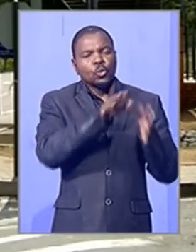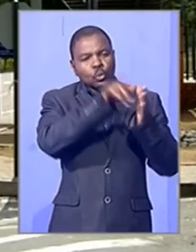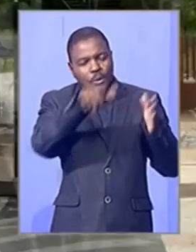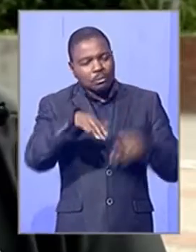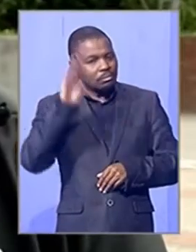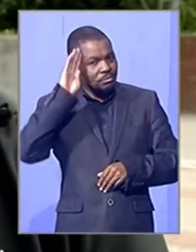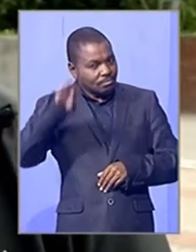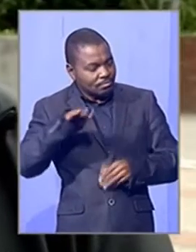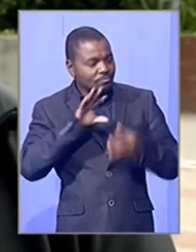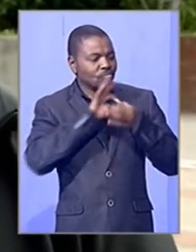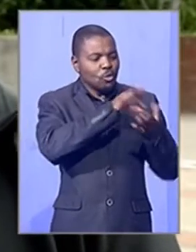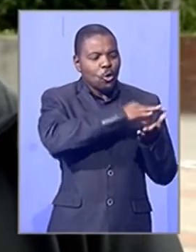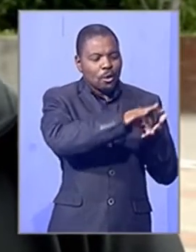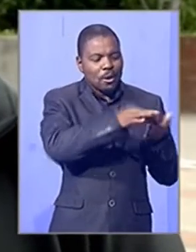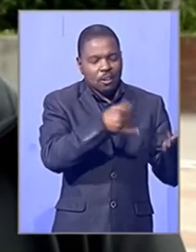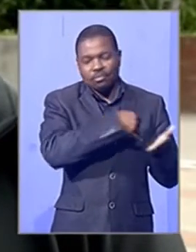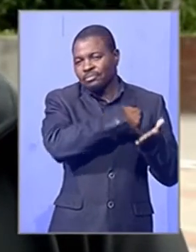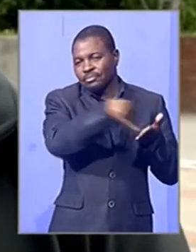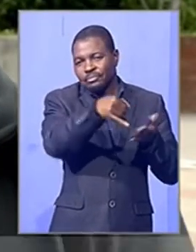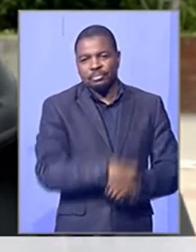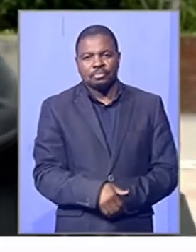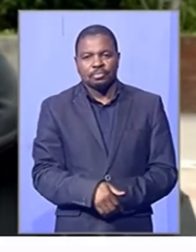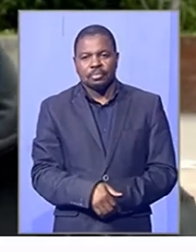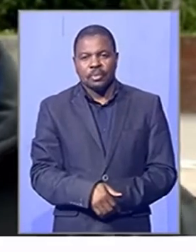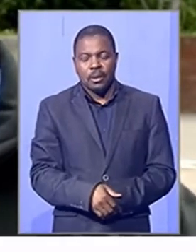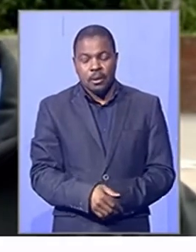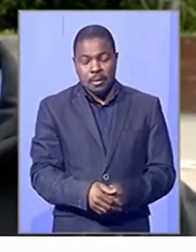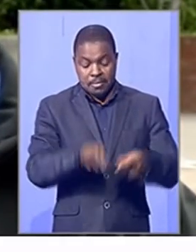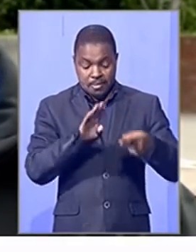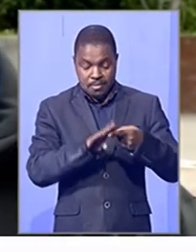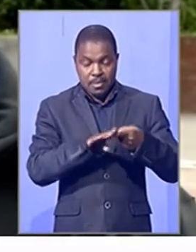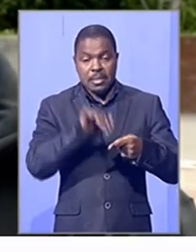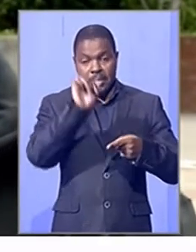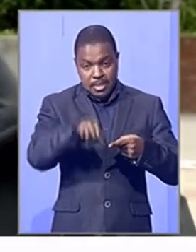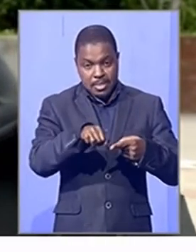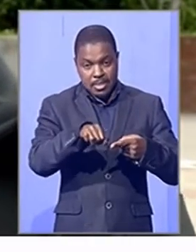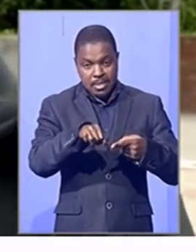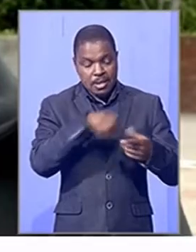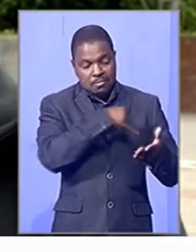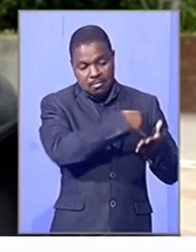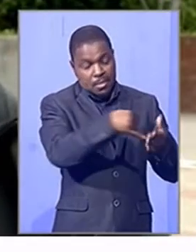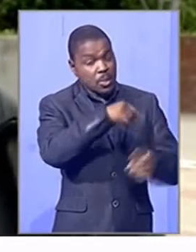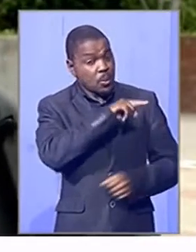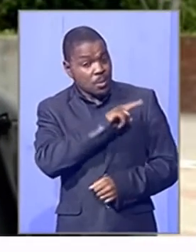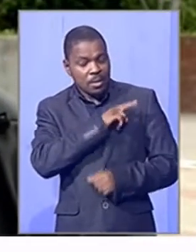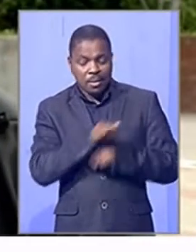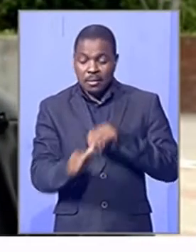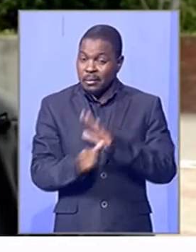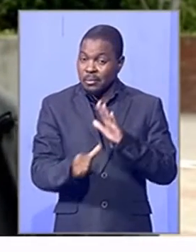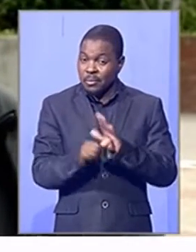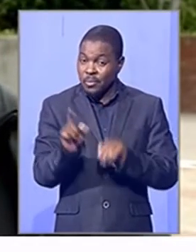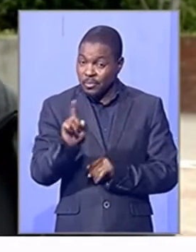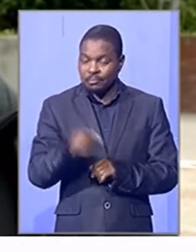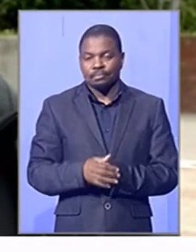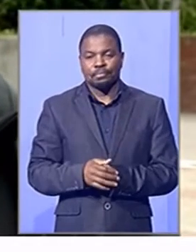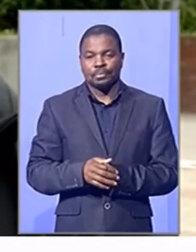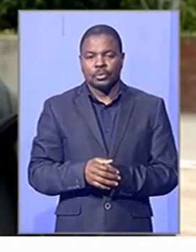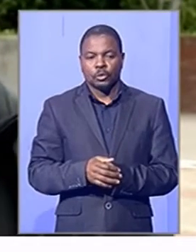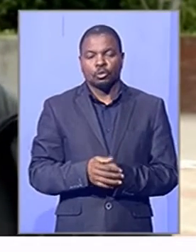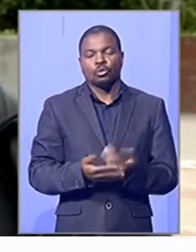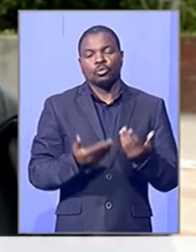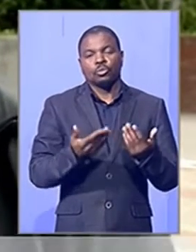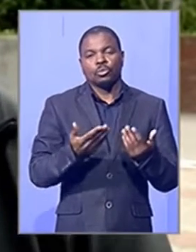universiting. We did this because one, we have to take care of the safety